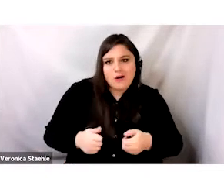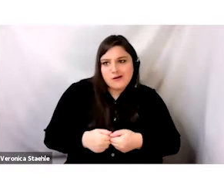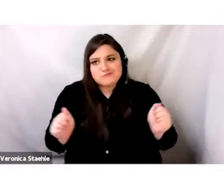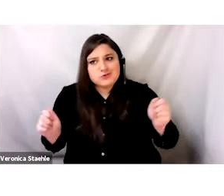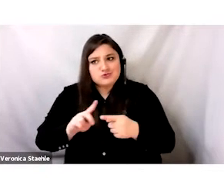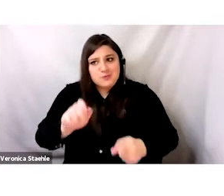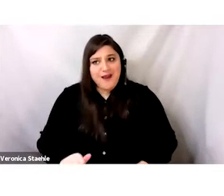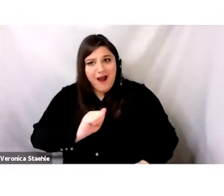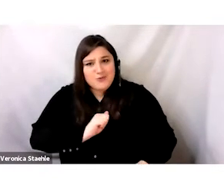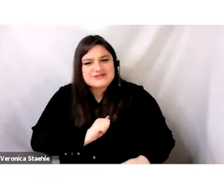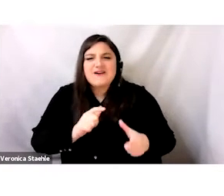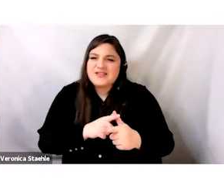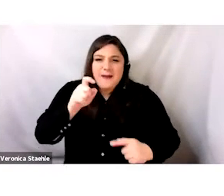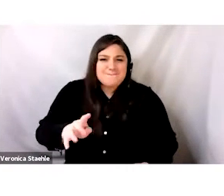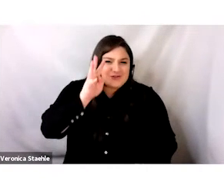spaces.